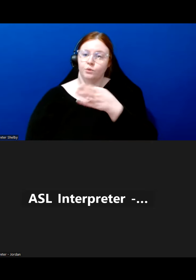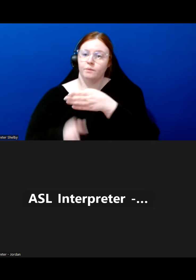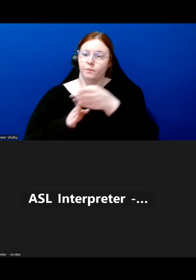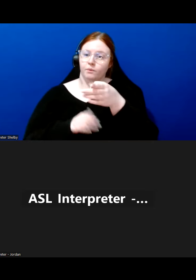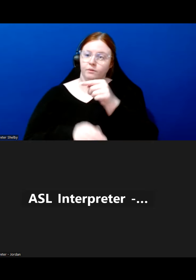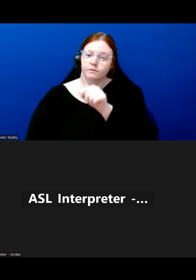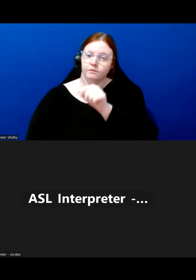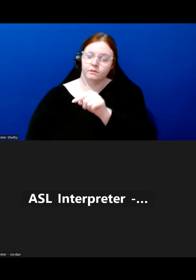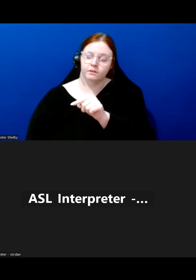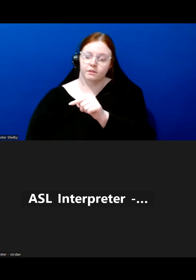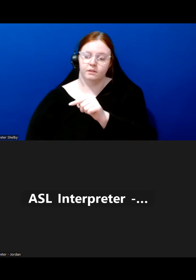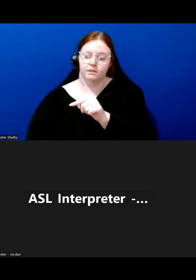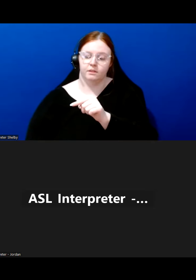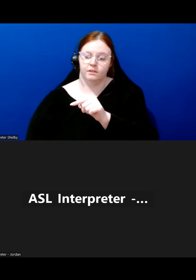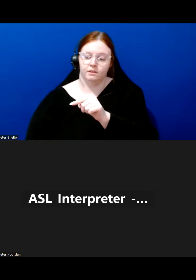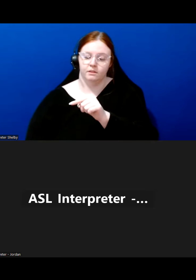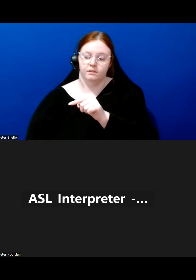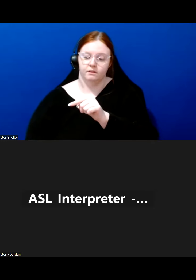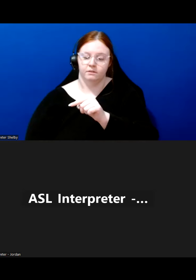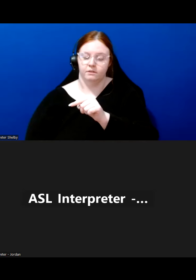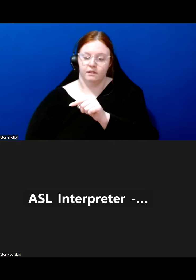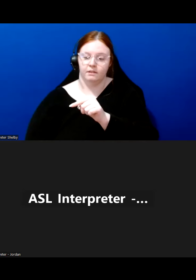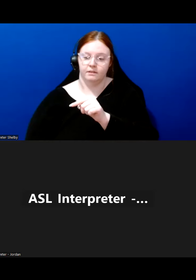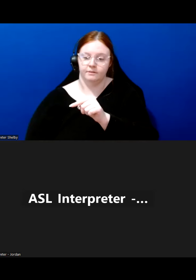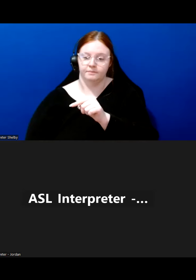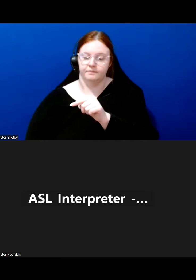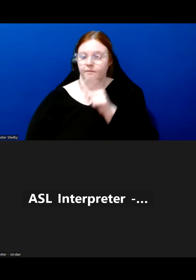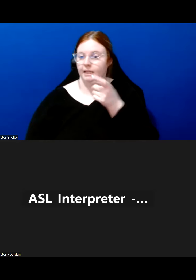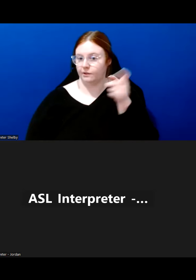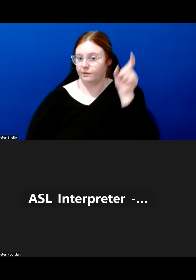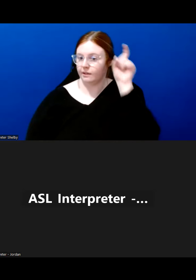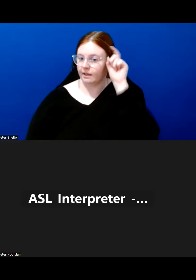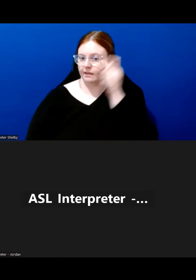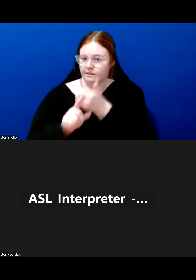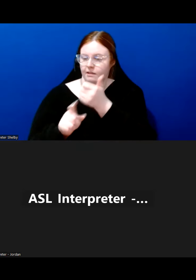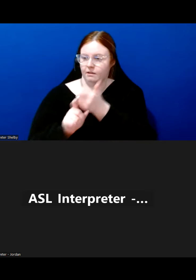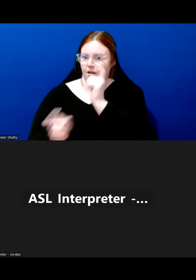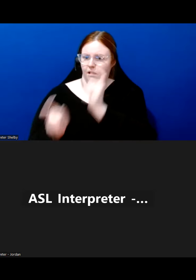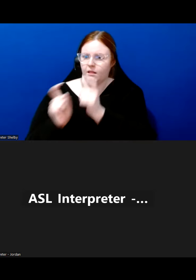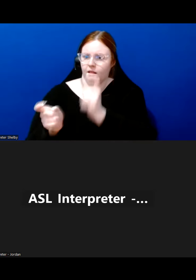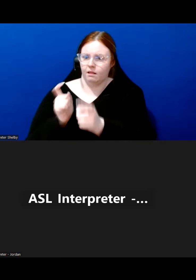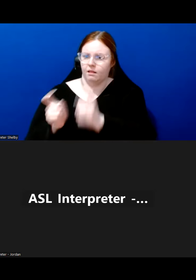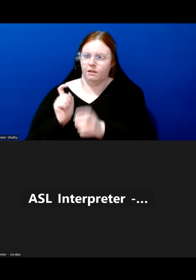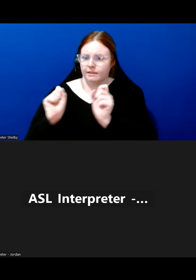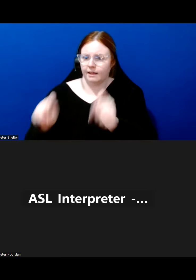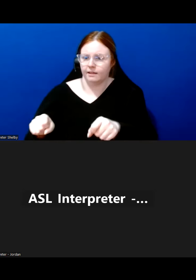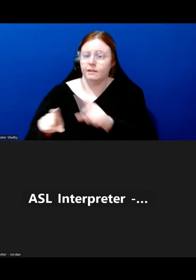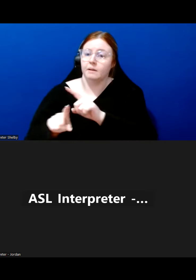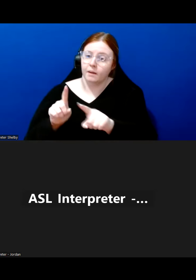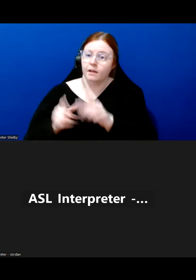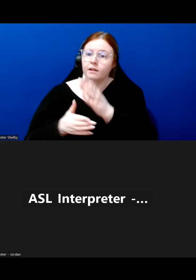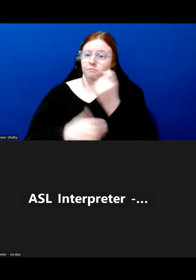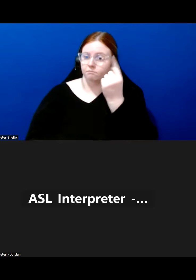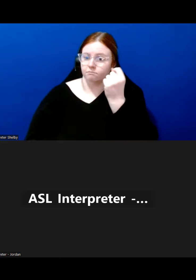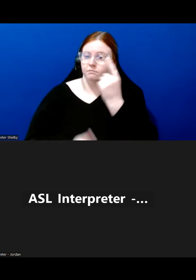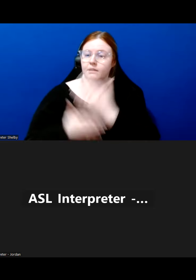that hearing aids are able to automatically adjust to certain listening environments, but some people really like to